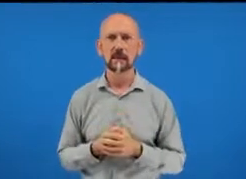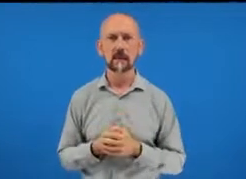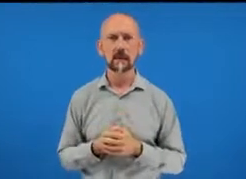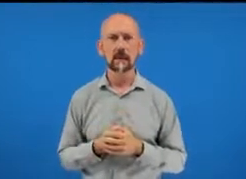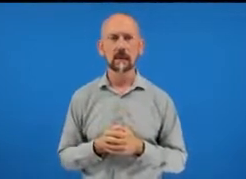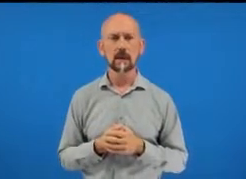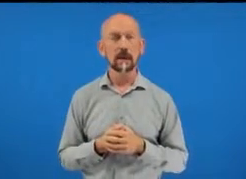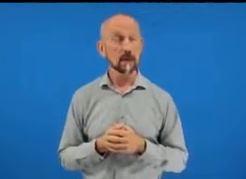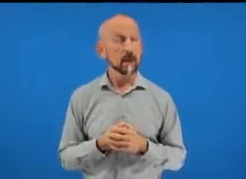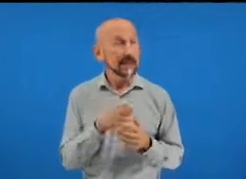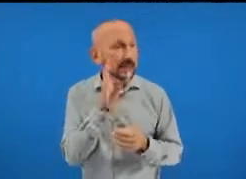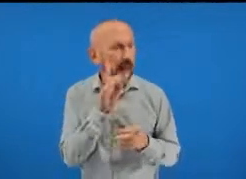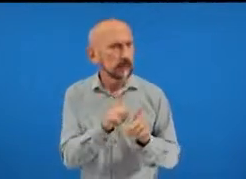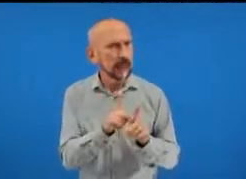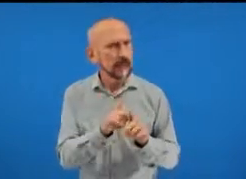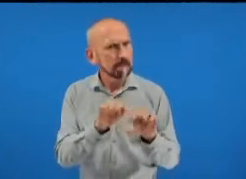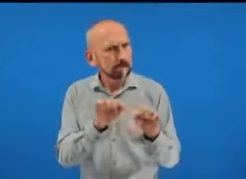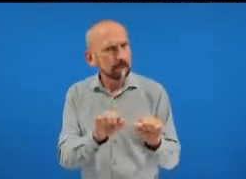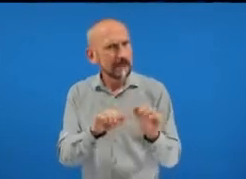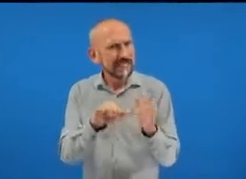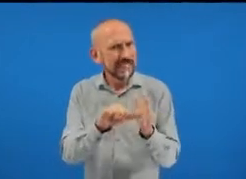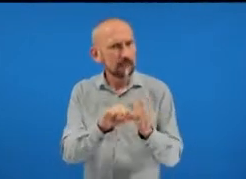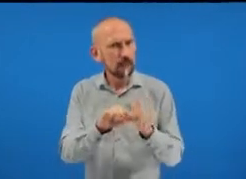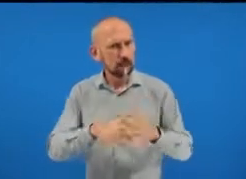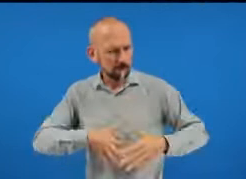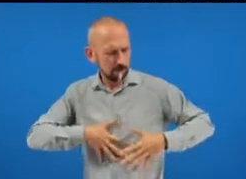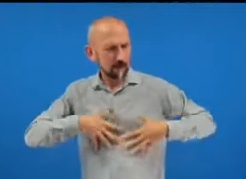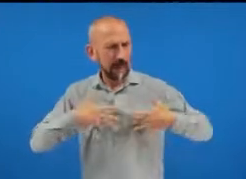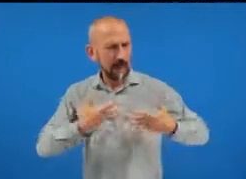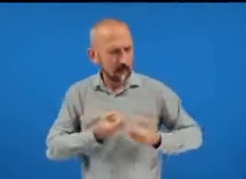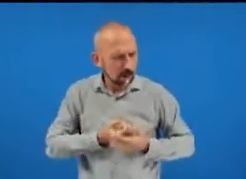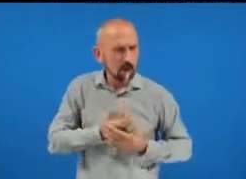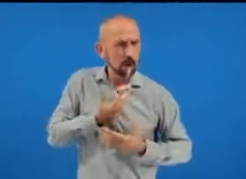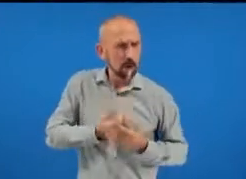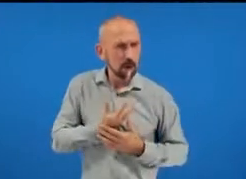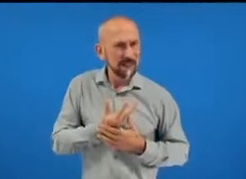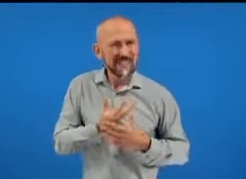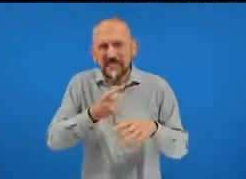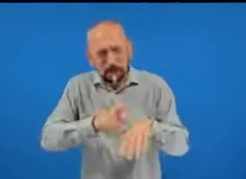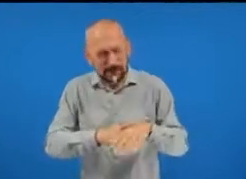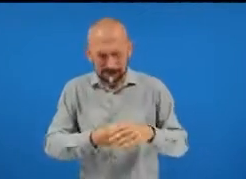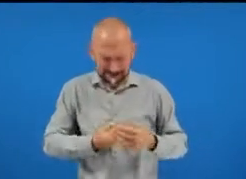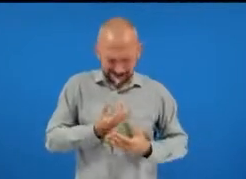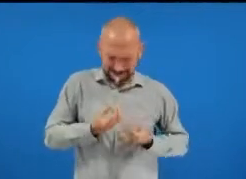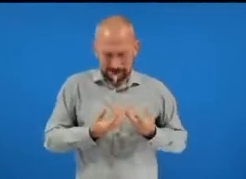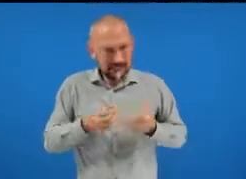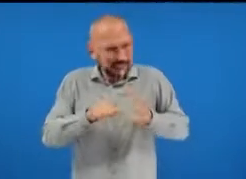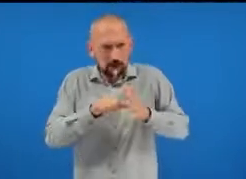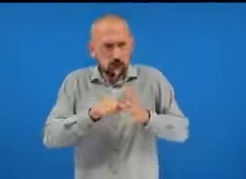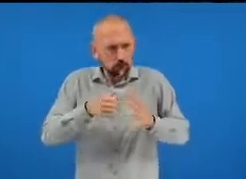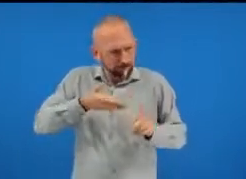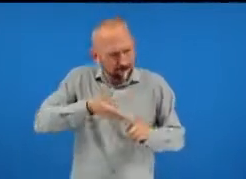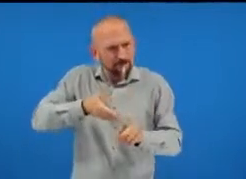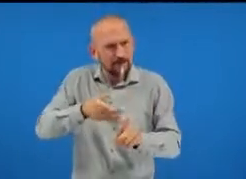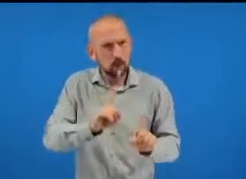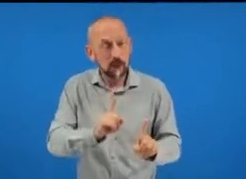difficult feelings that you've been experiencing. And I guess sometimes it can be quite difficult to find out what those thoughts are. But we do have a